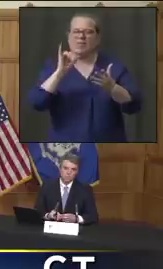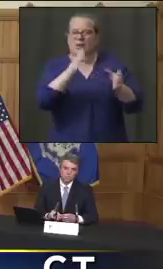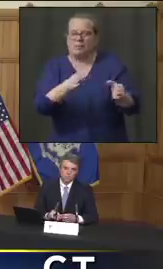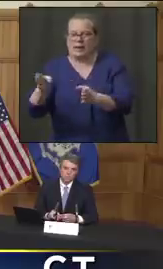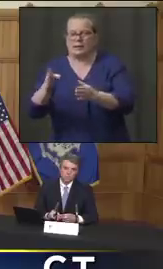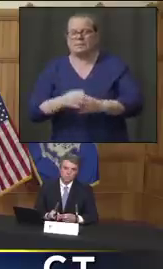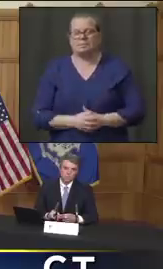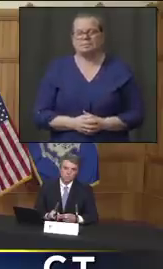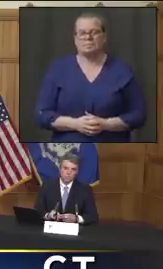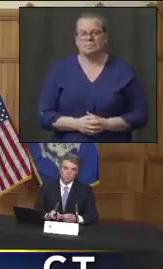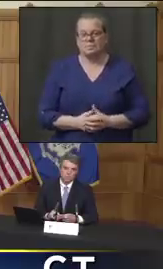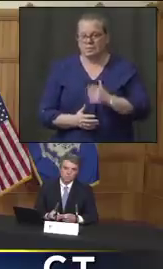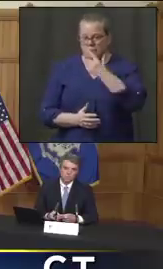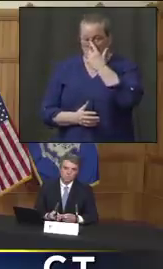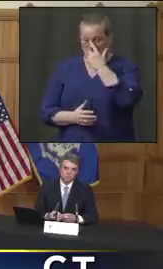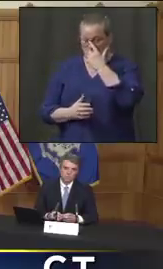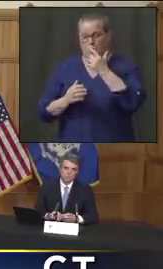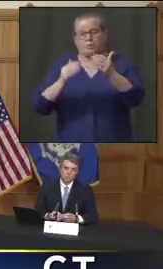The Day of New London.